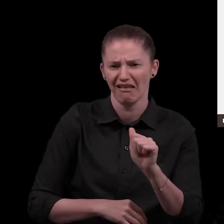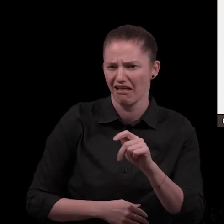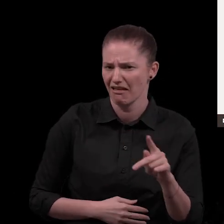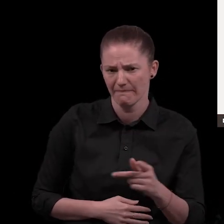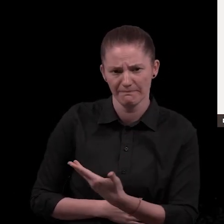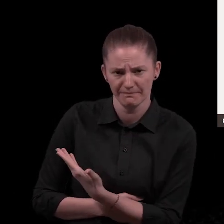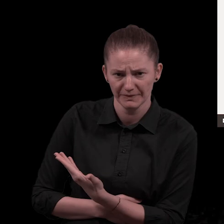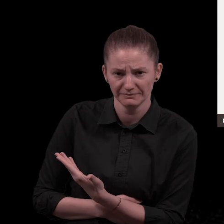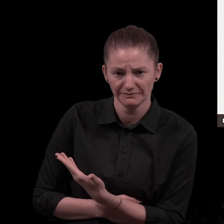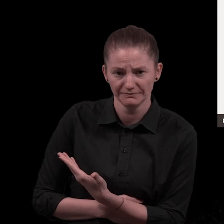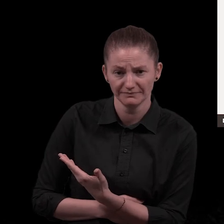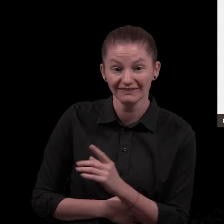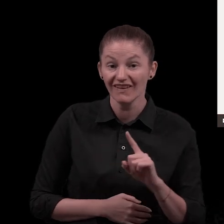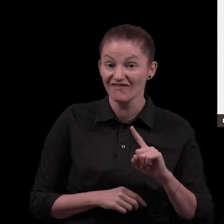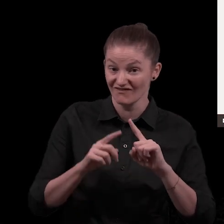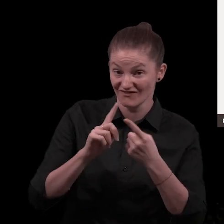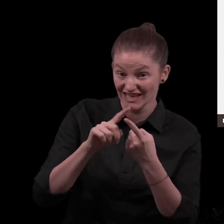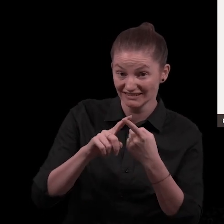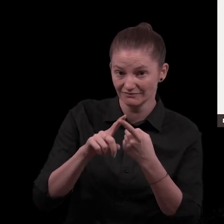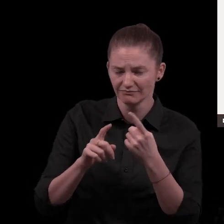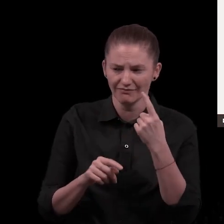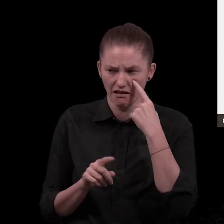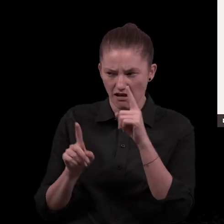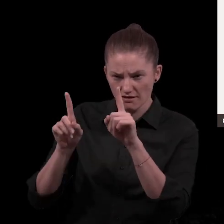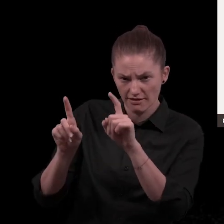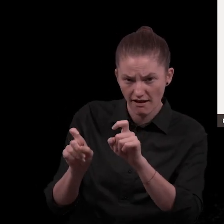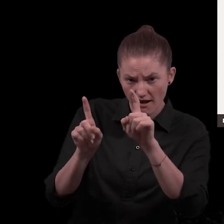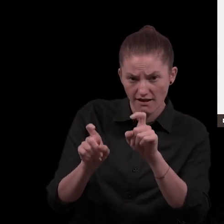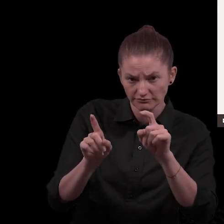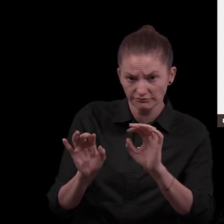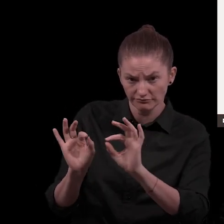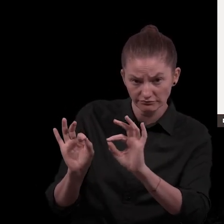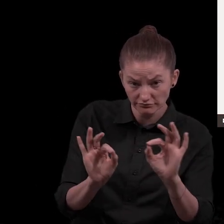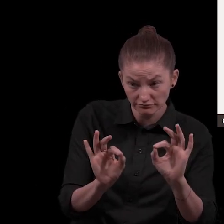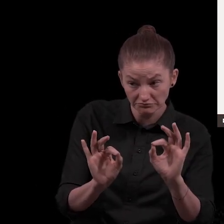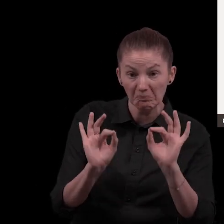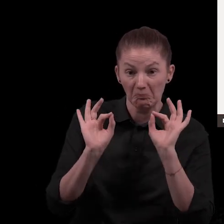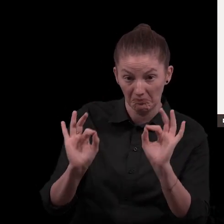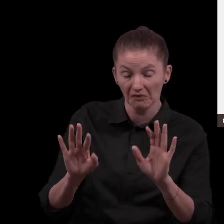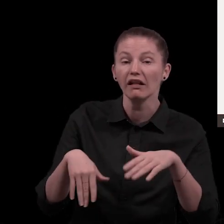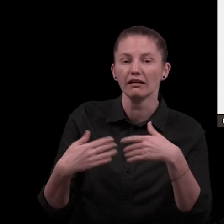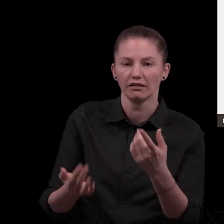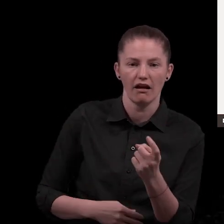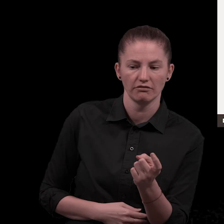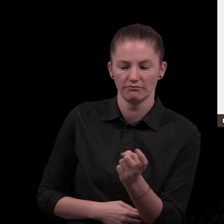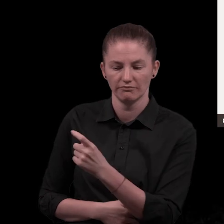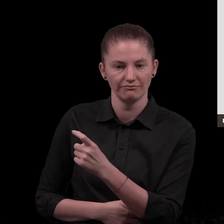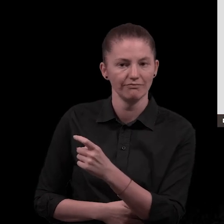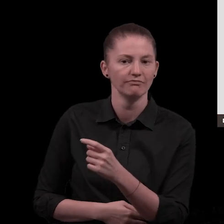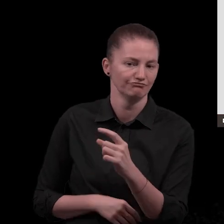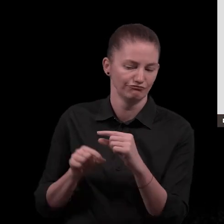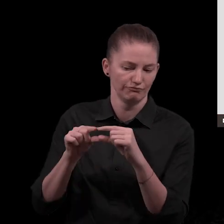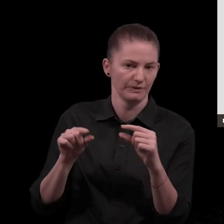In order to build it into, say, an automation or an application, we actually need to publish this